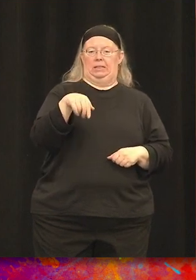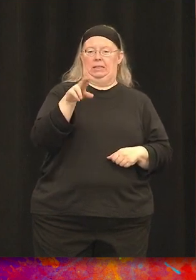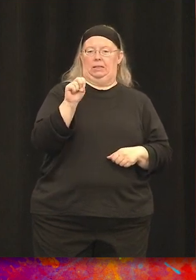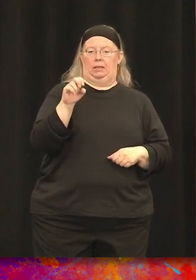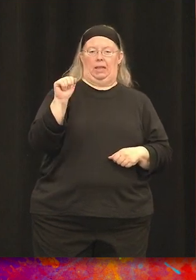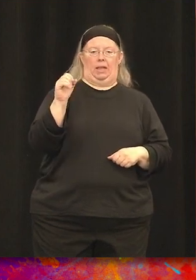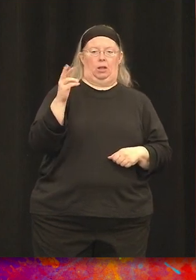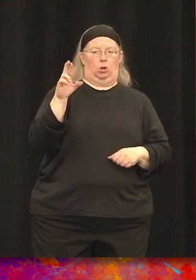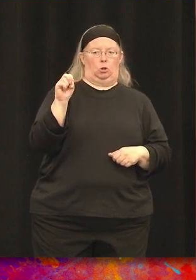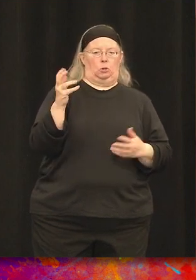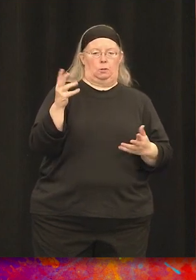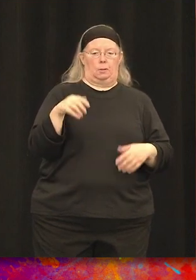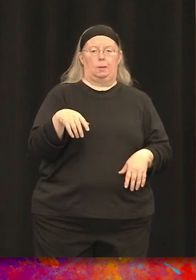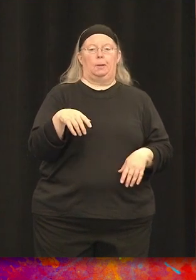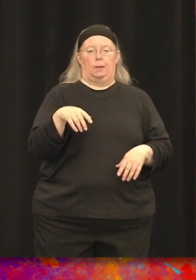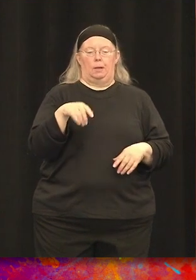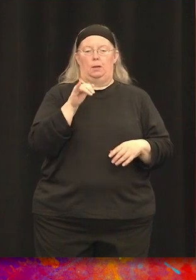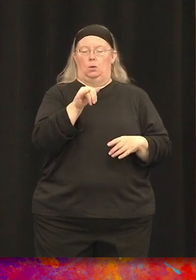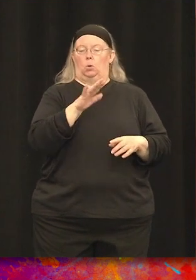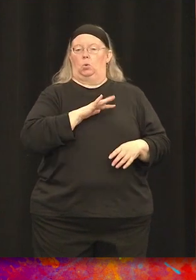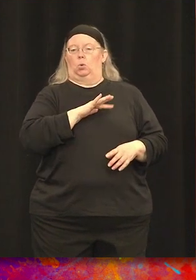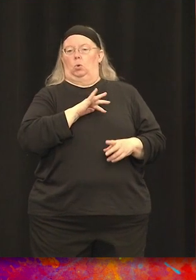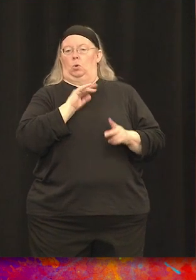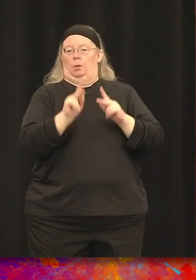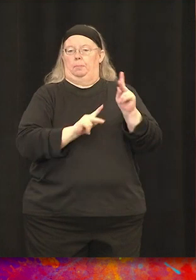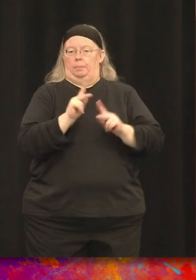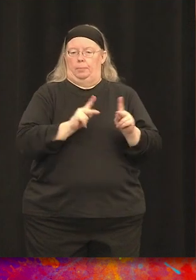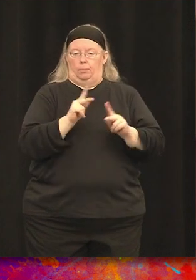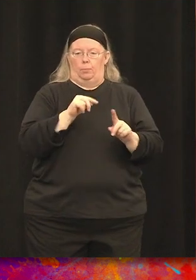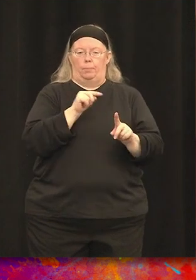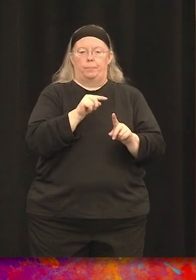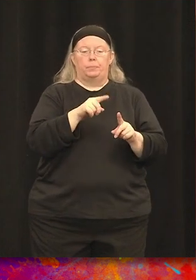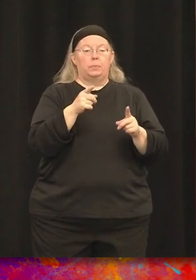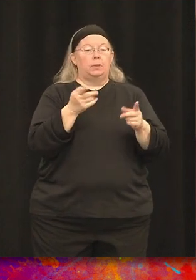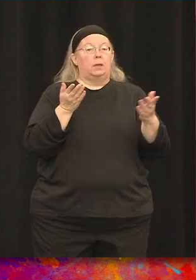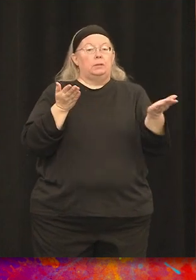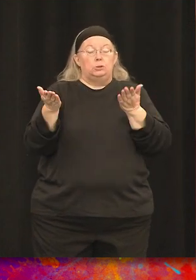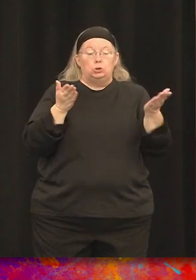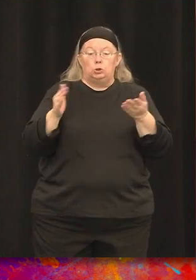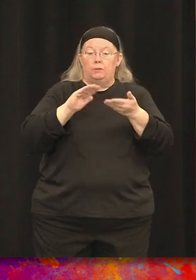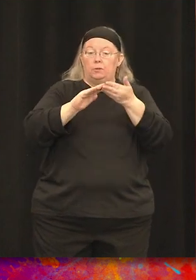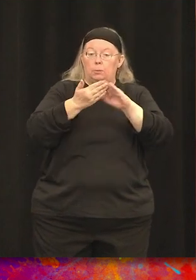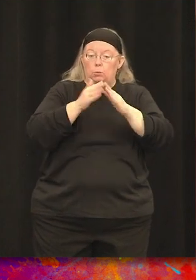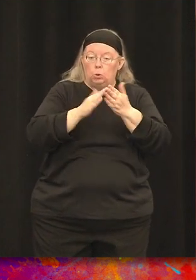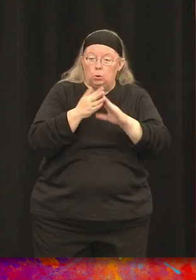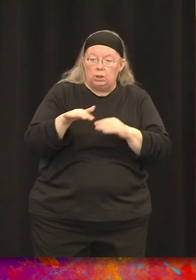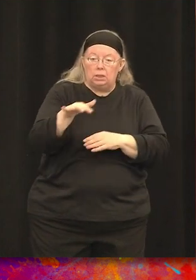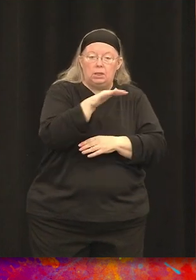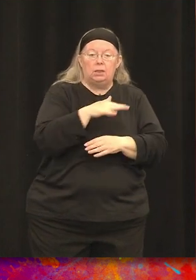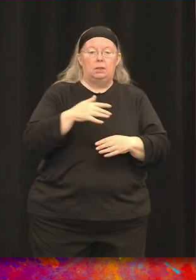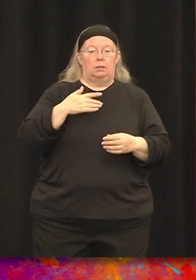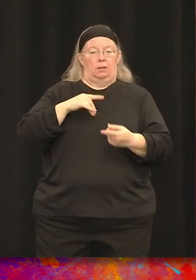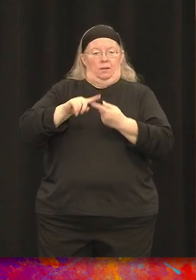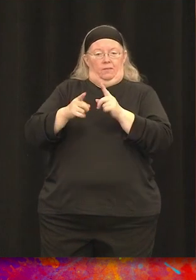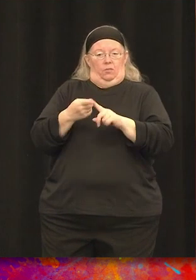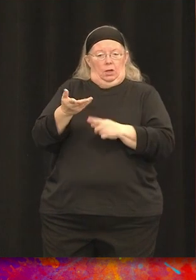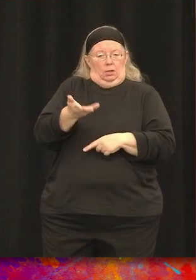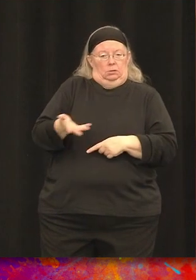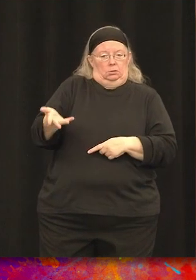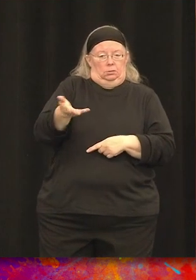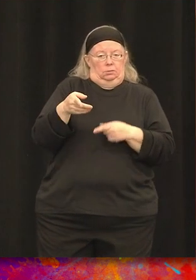Usher community. He is also a dear friend of mine. This brings me to the real reason I'm in front of you all